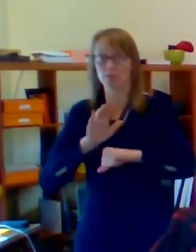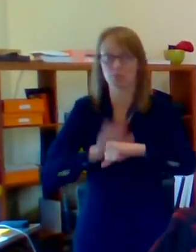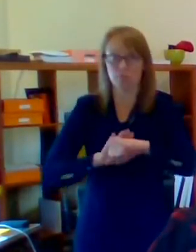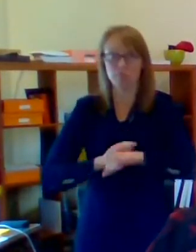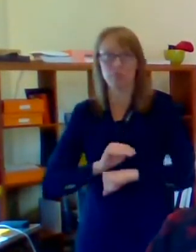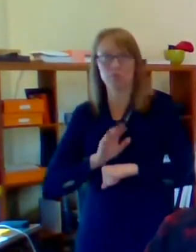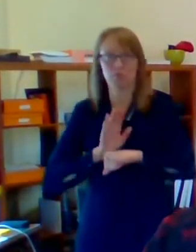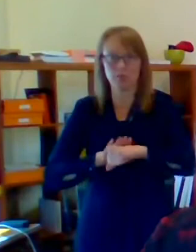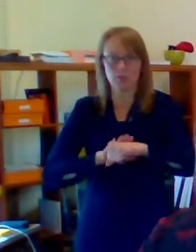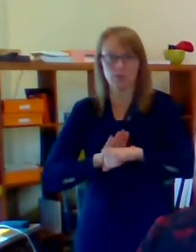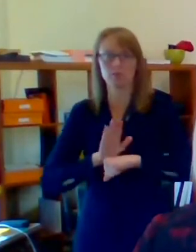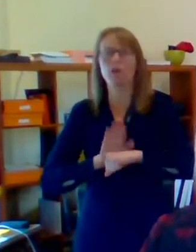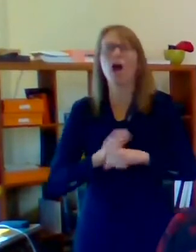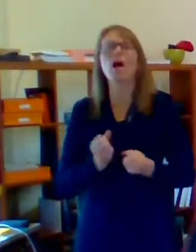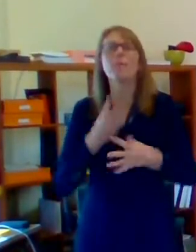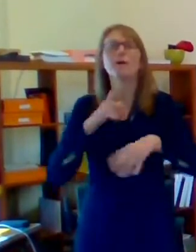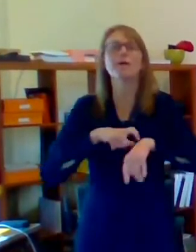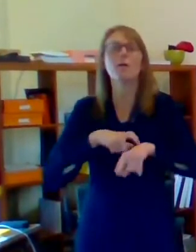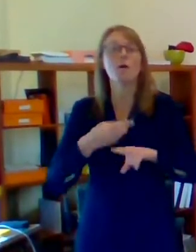closure?